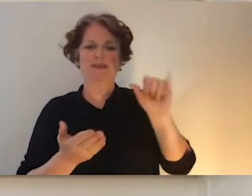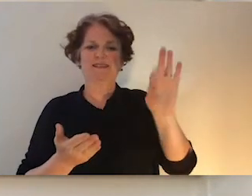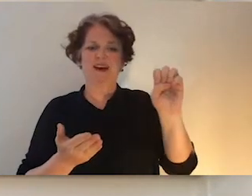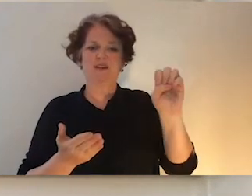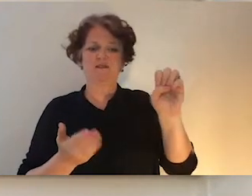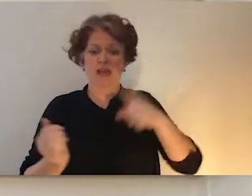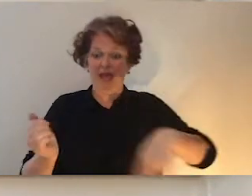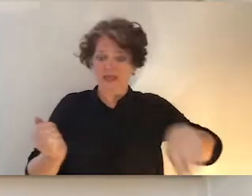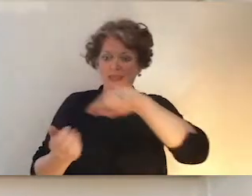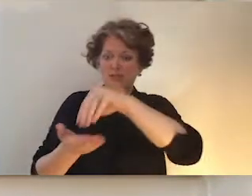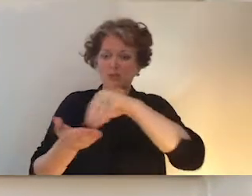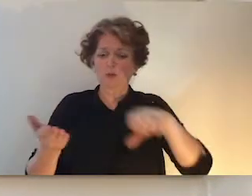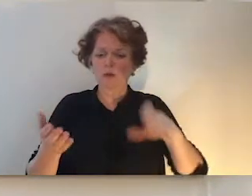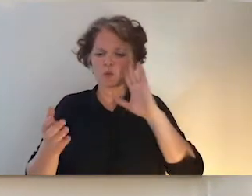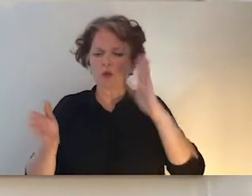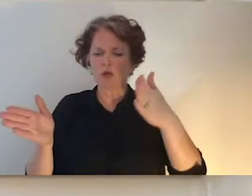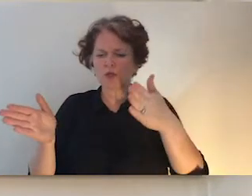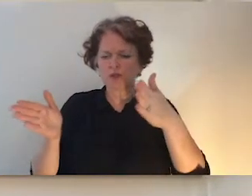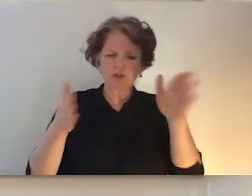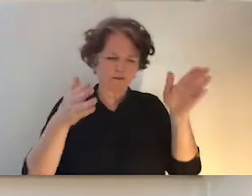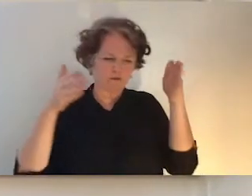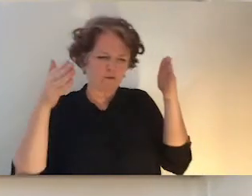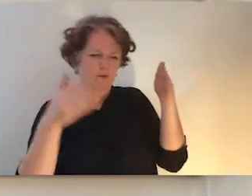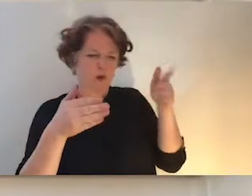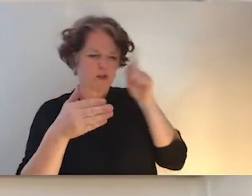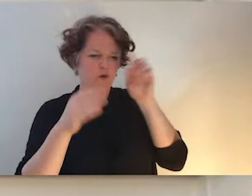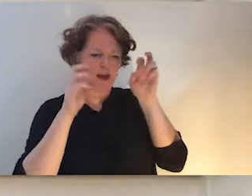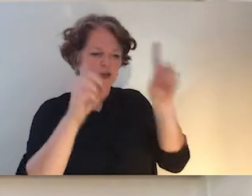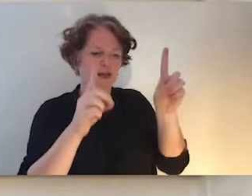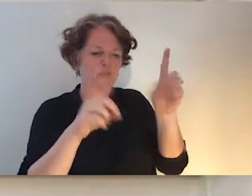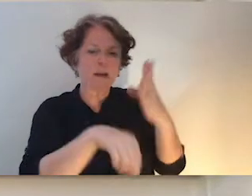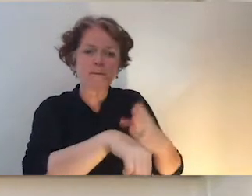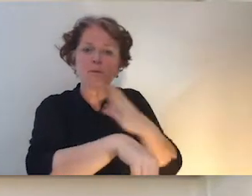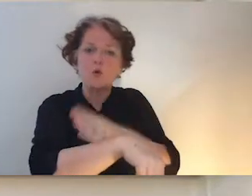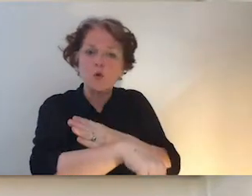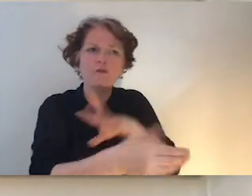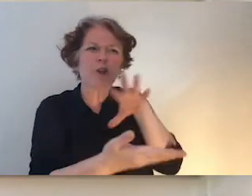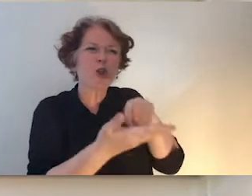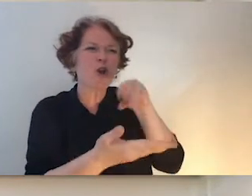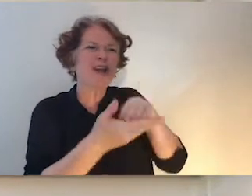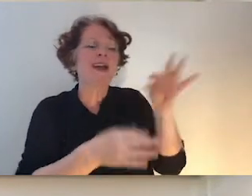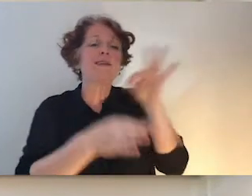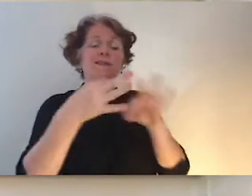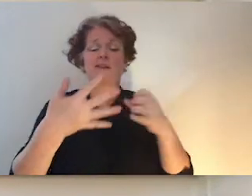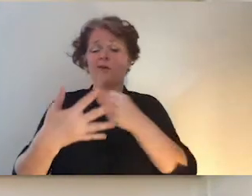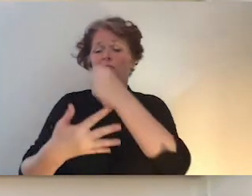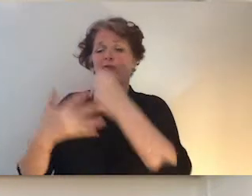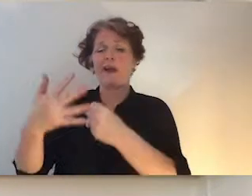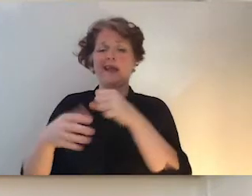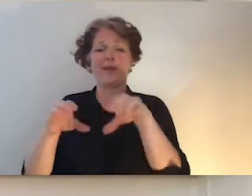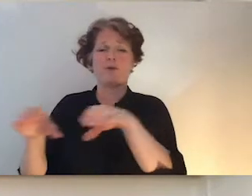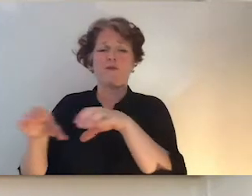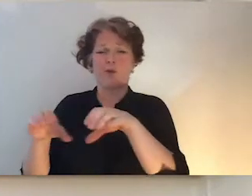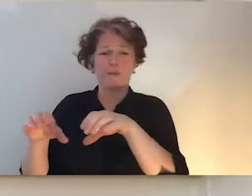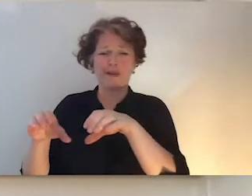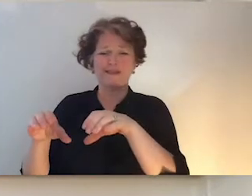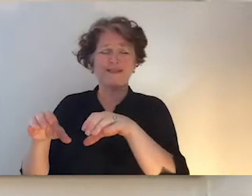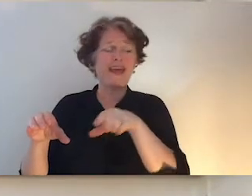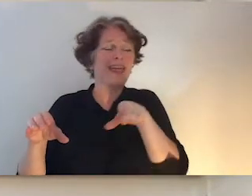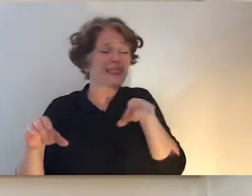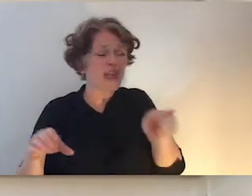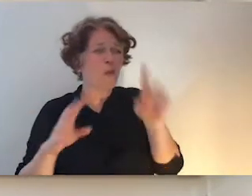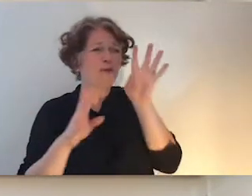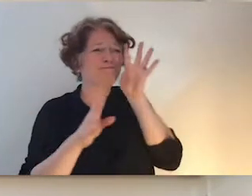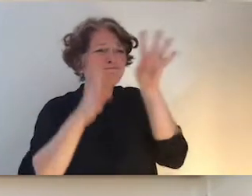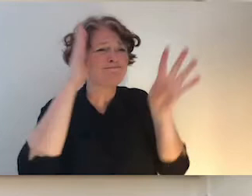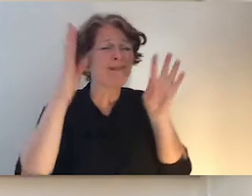they will shift the focus of education systems to improving learning rather than ranking performance. They will refashion